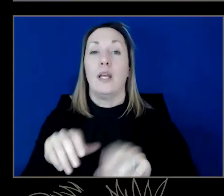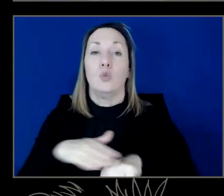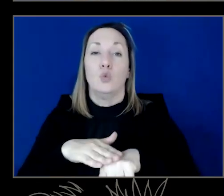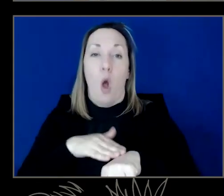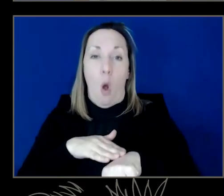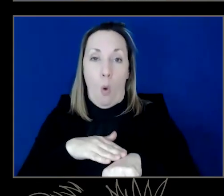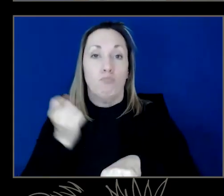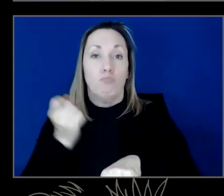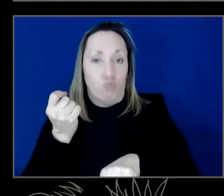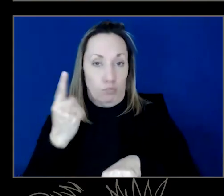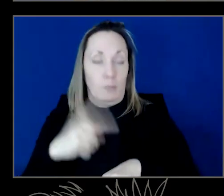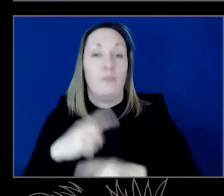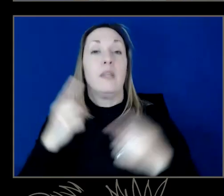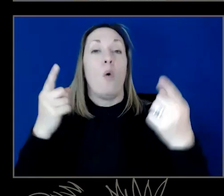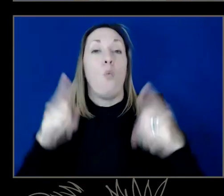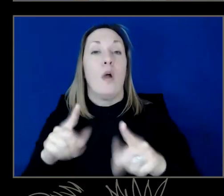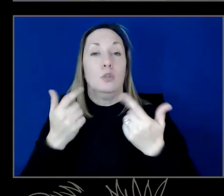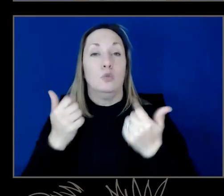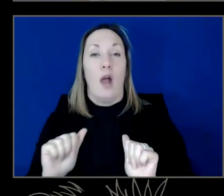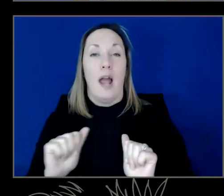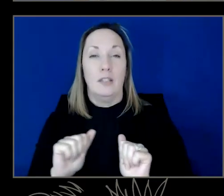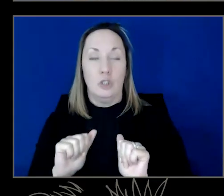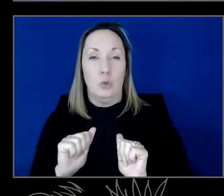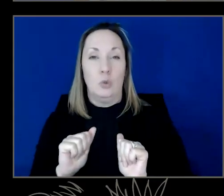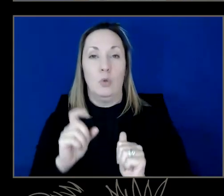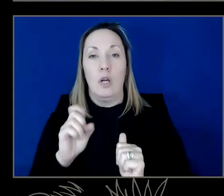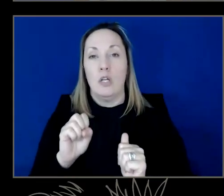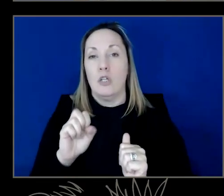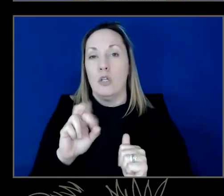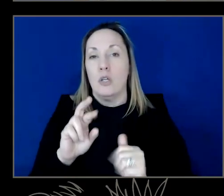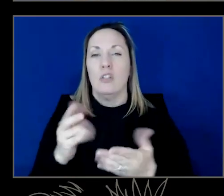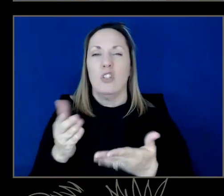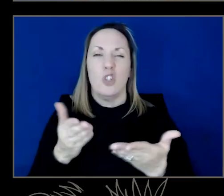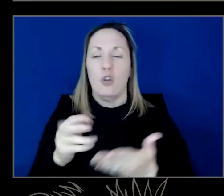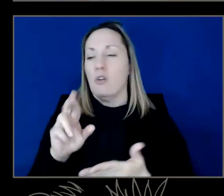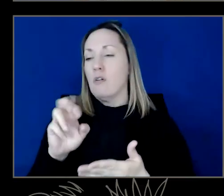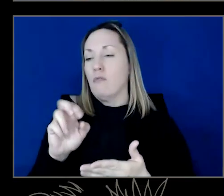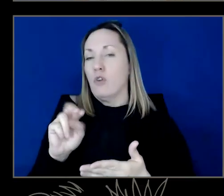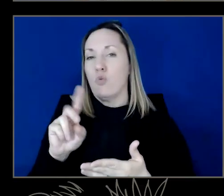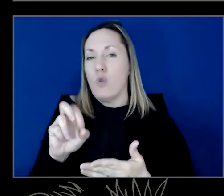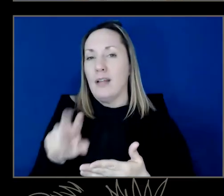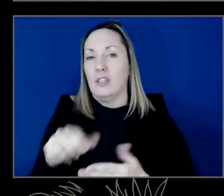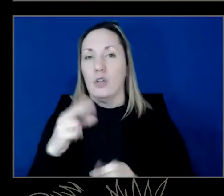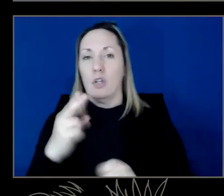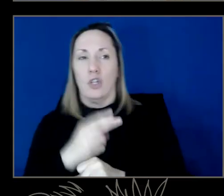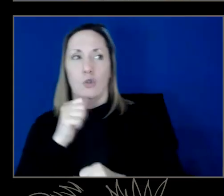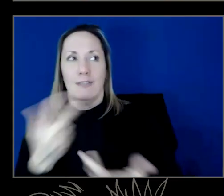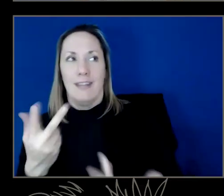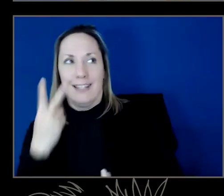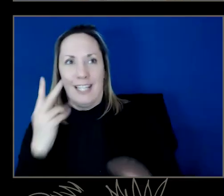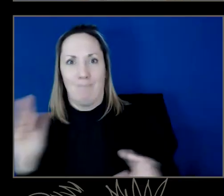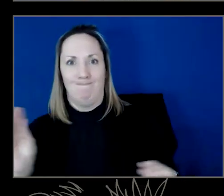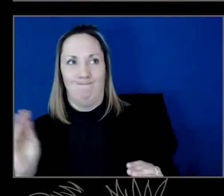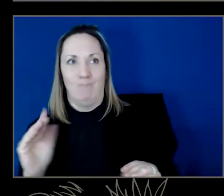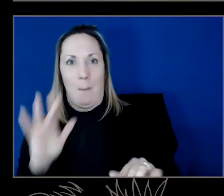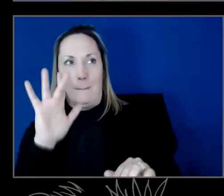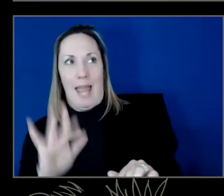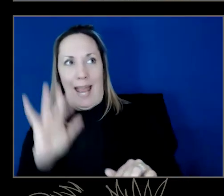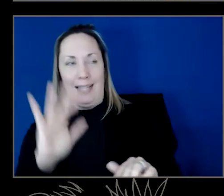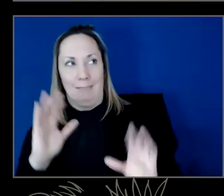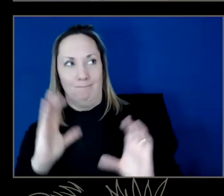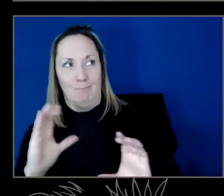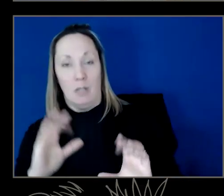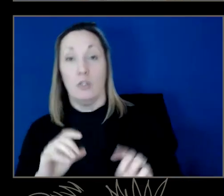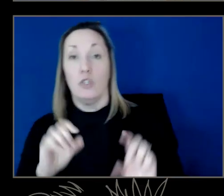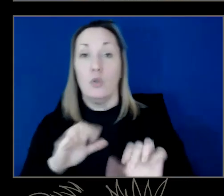to load, when you try to server render that page, the user's not going to get a loading spinner. They're just going to get a blank screen on their browser. You can